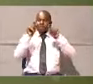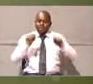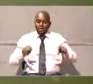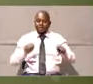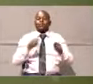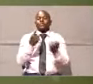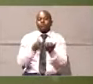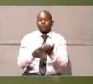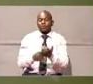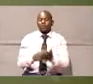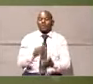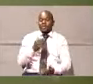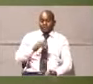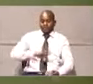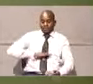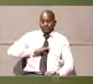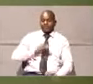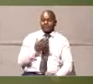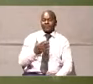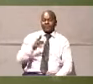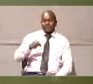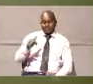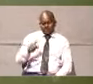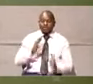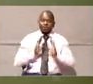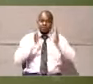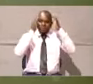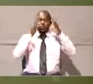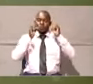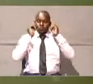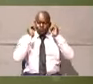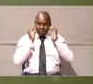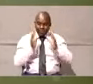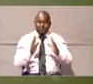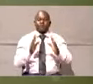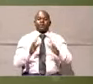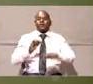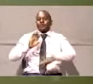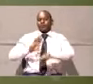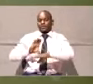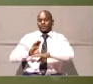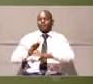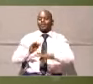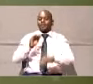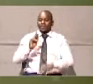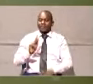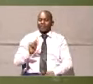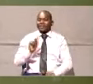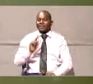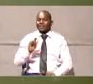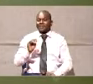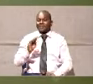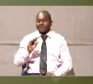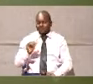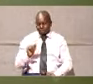The 57-year-old bishop has been the bishop of Mitiana Diocese. Kazimba, whose name literally